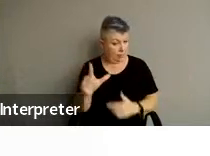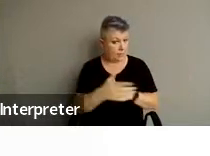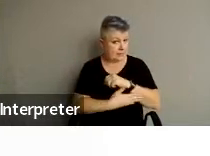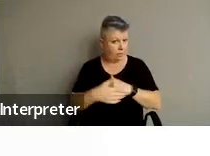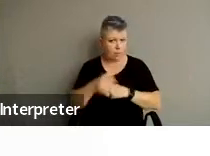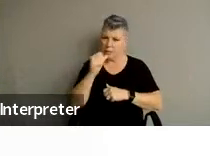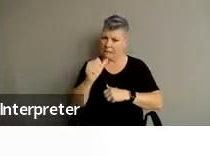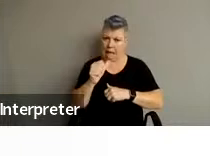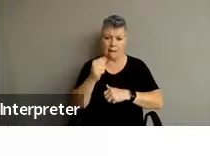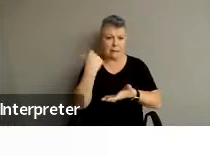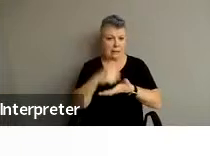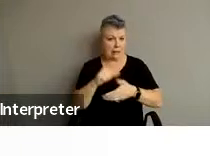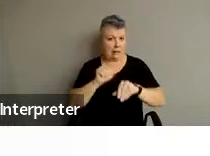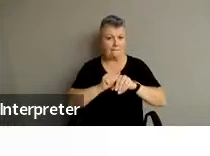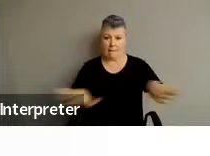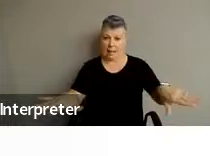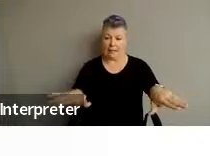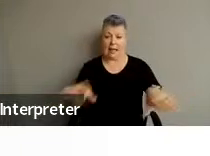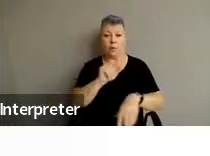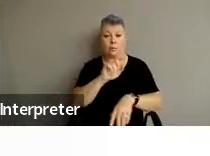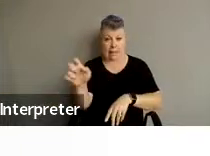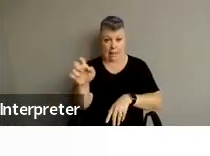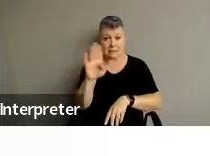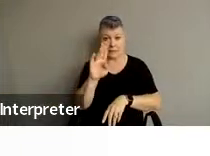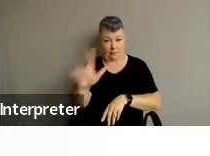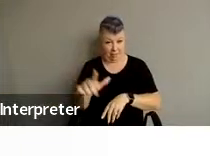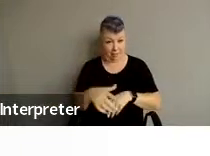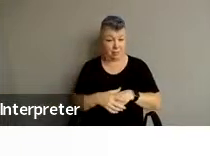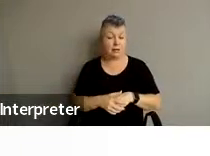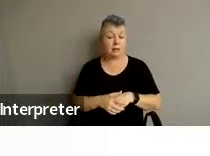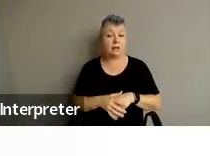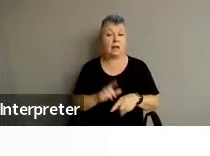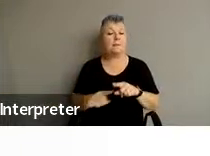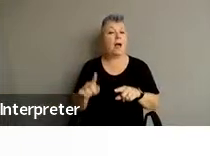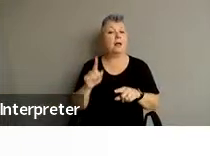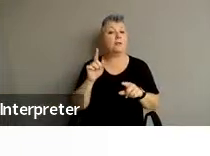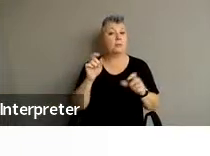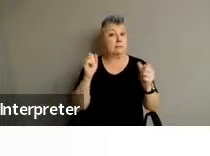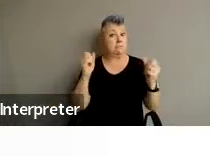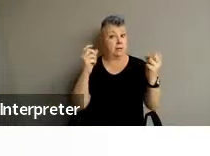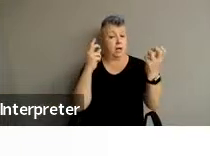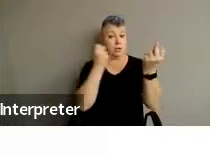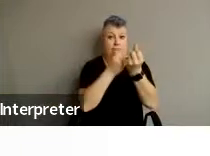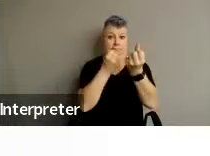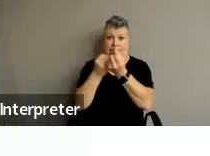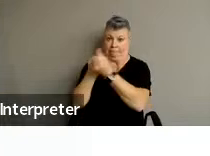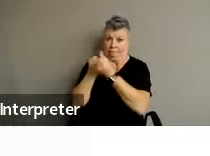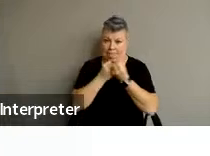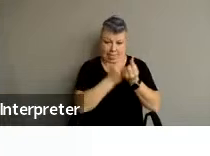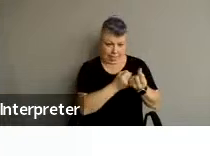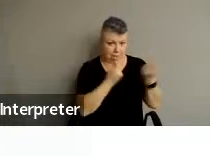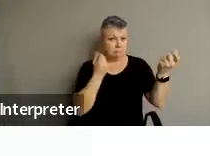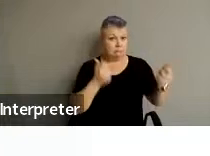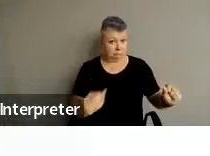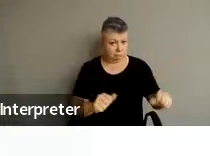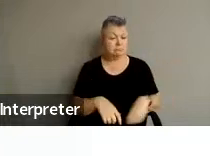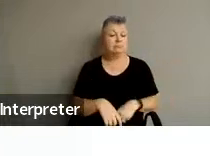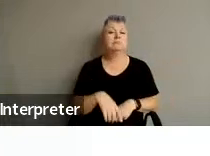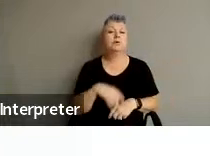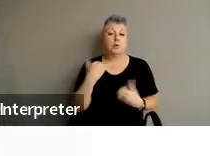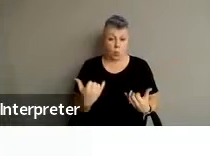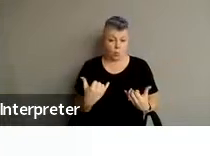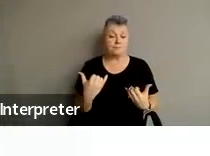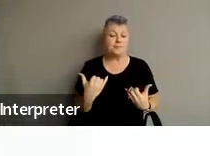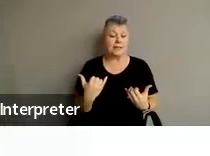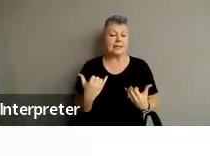tax bills. However, due to the various advocacy efforts, the St. Louis County did pass a supplemental bill,